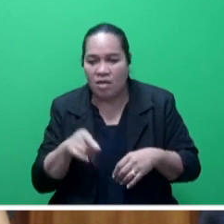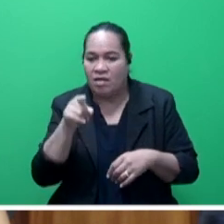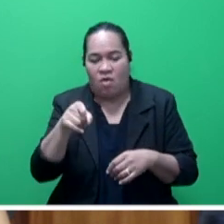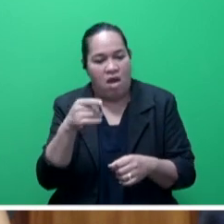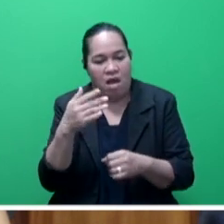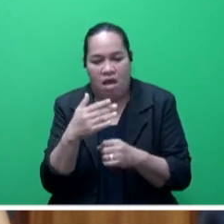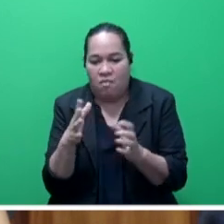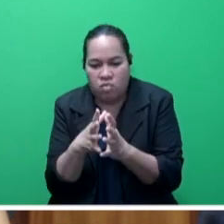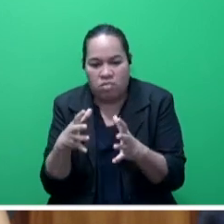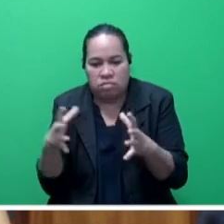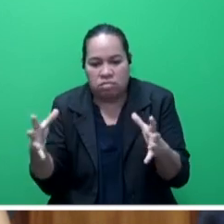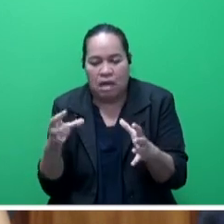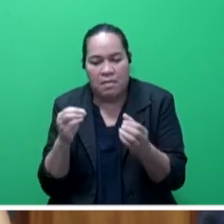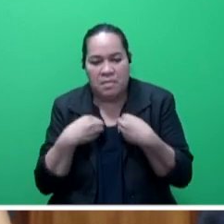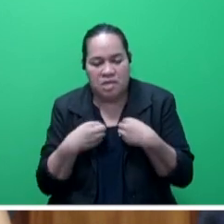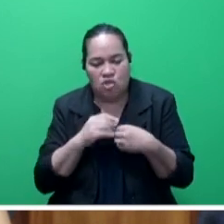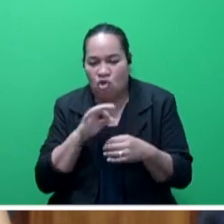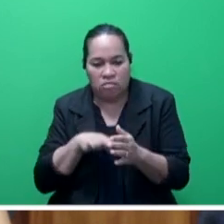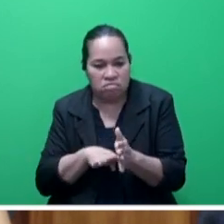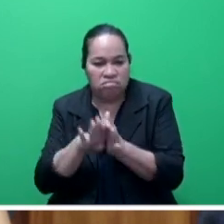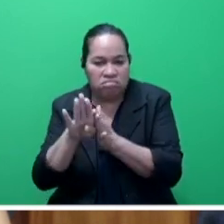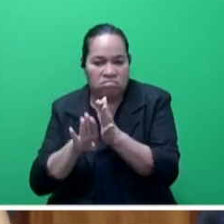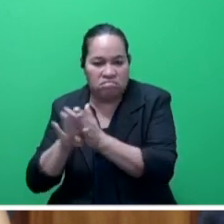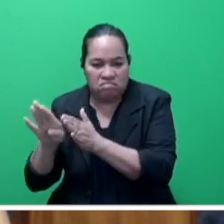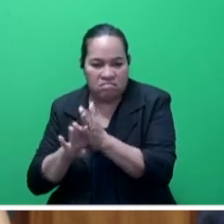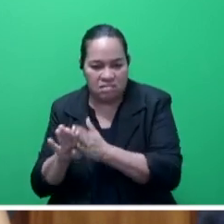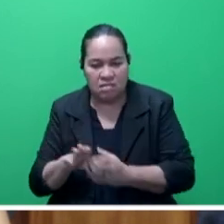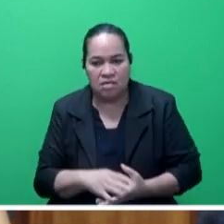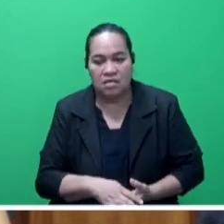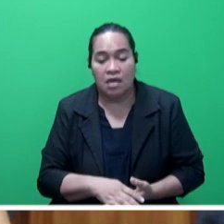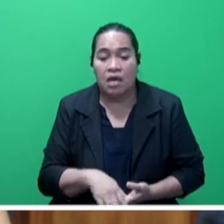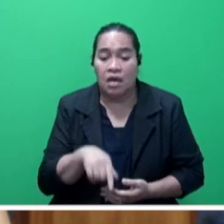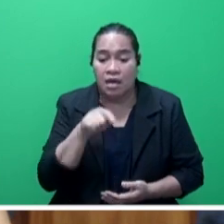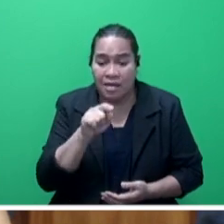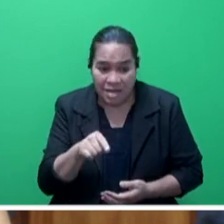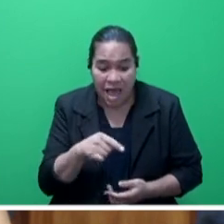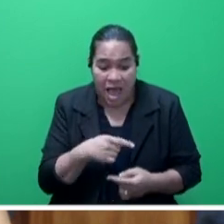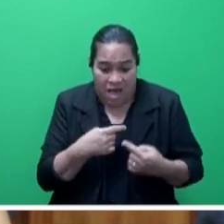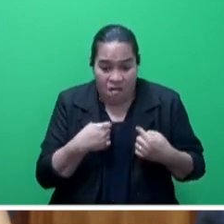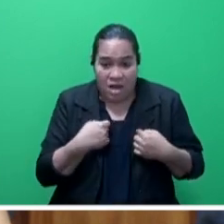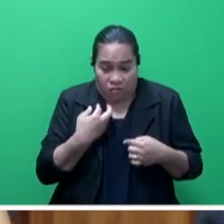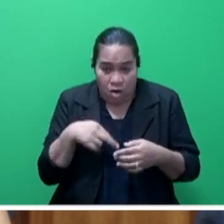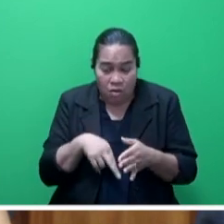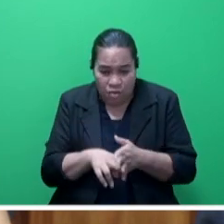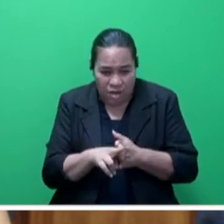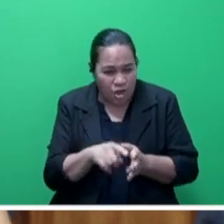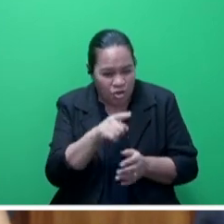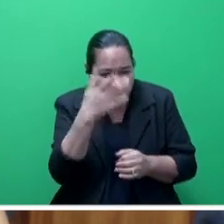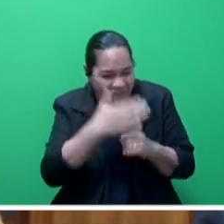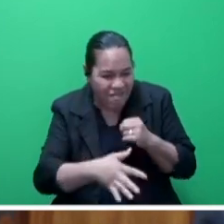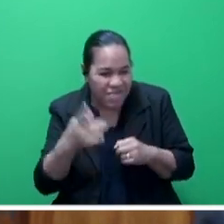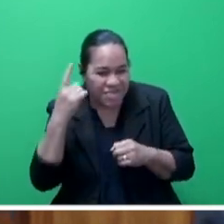thriving middle-income society, Honourable Speaker. At the heart of our recovery, something which they never think of